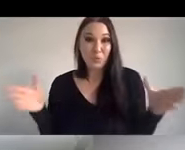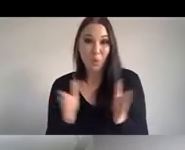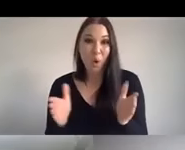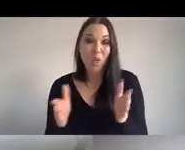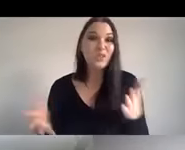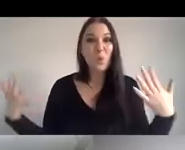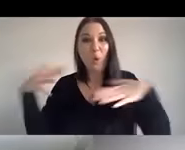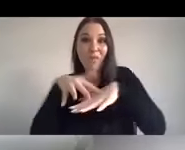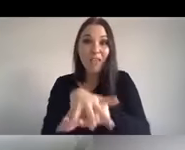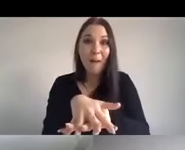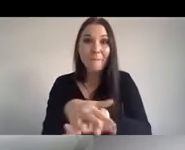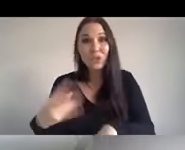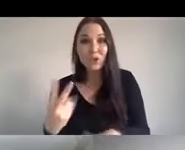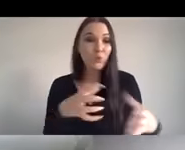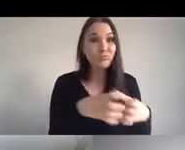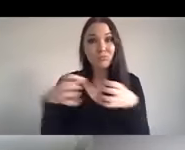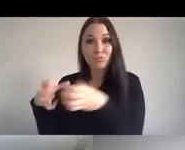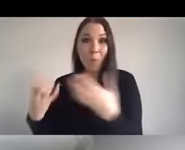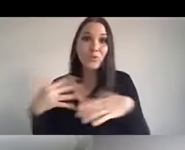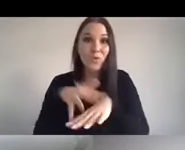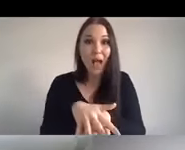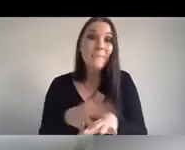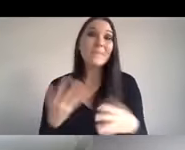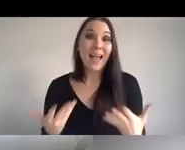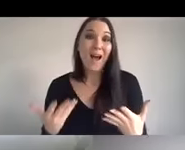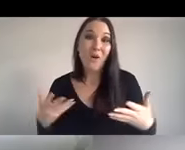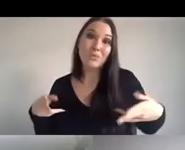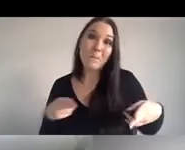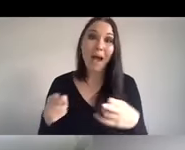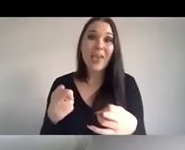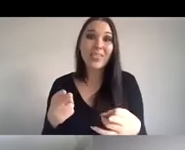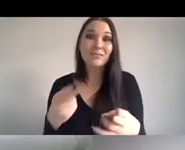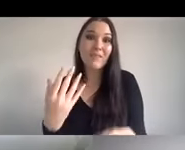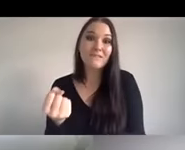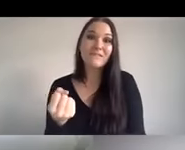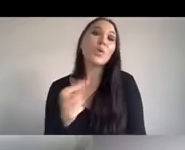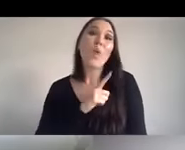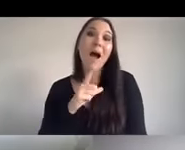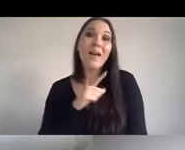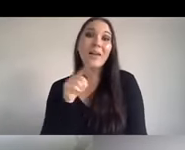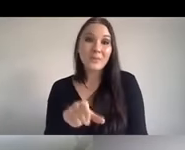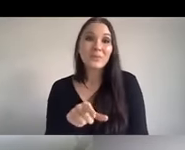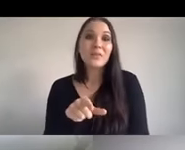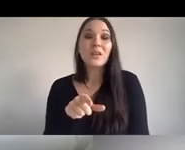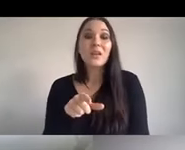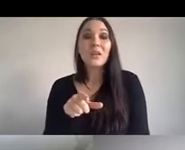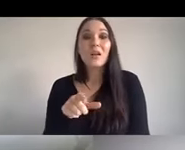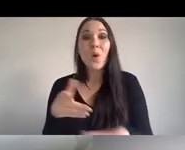overlap between those two, but that's the path that we're going down. Because the production guys have to focus a little bit more